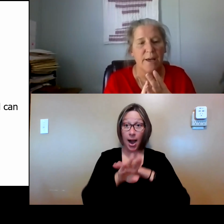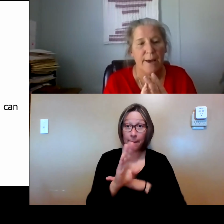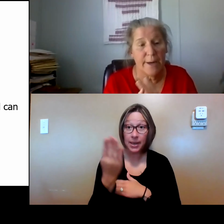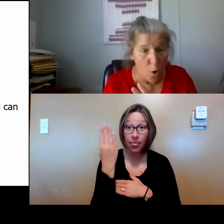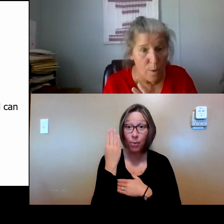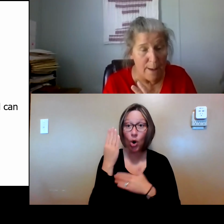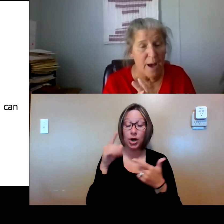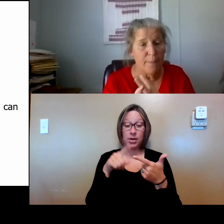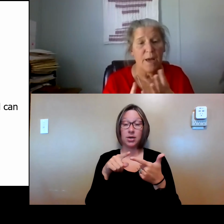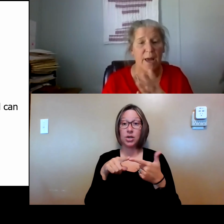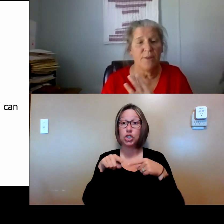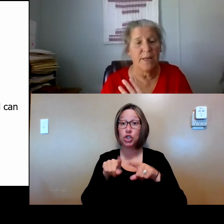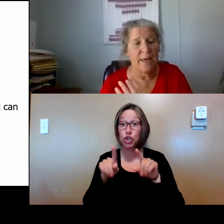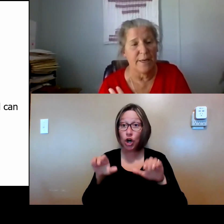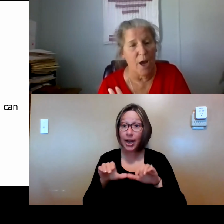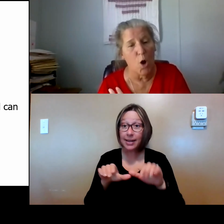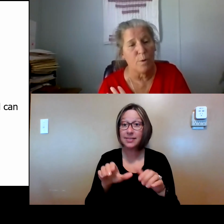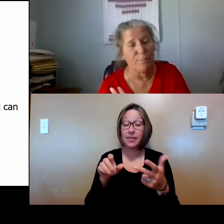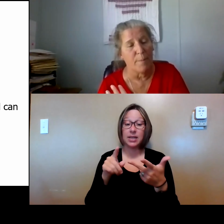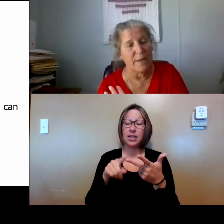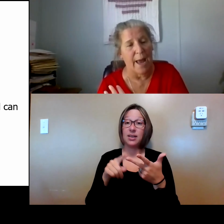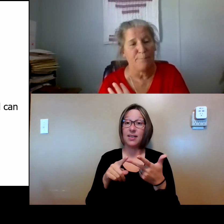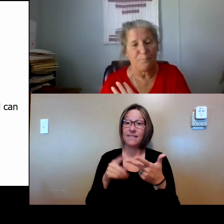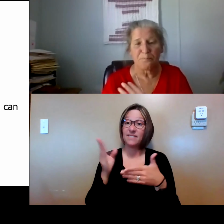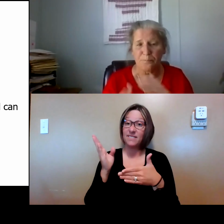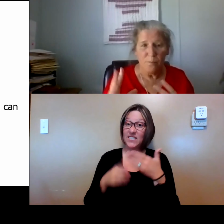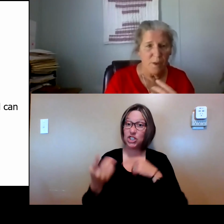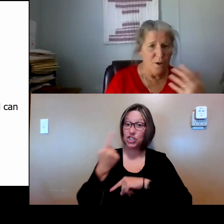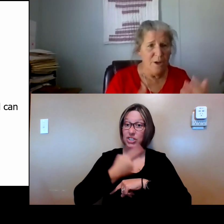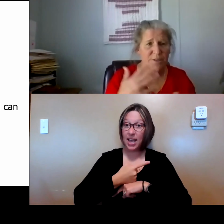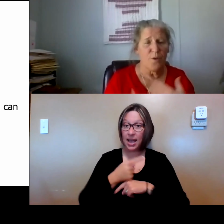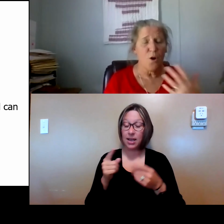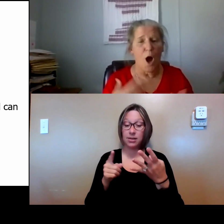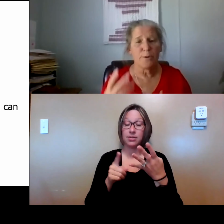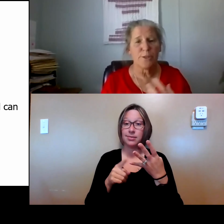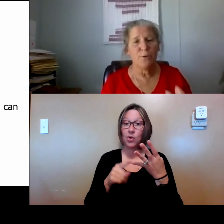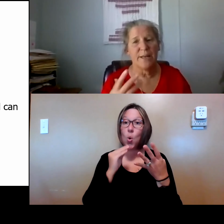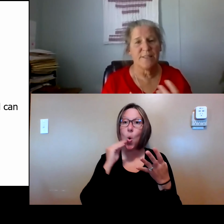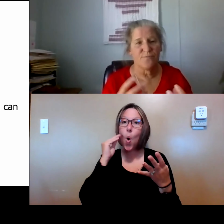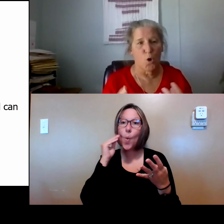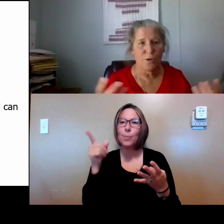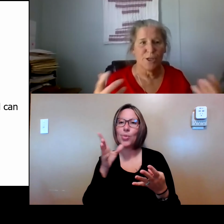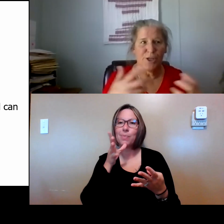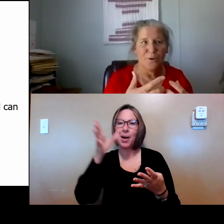activity, at our wrap up, and then again at home with mom and dad. So there are opportunities for her to use